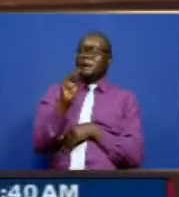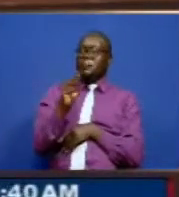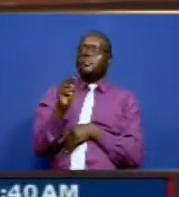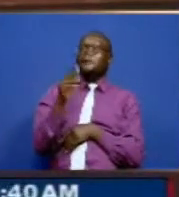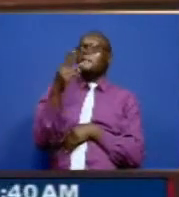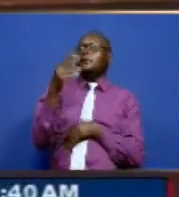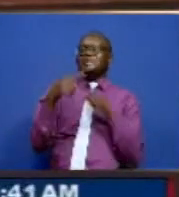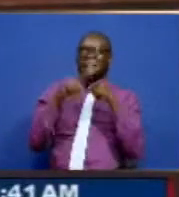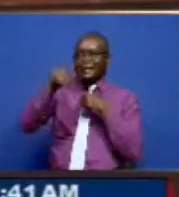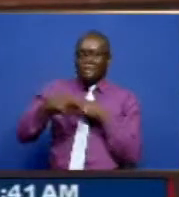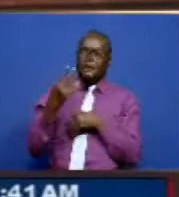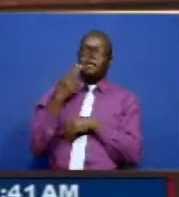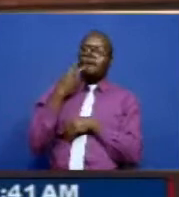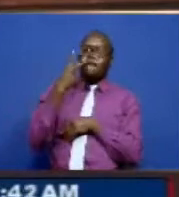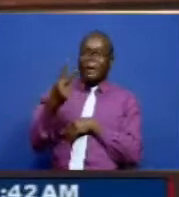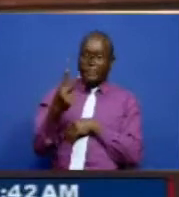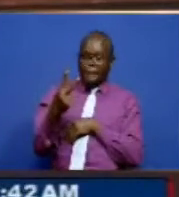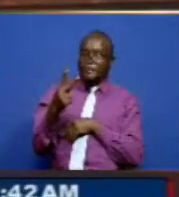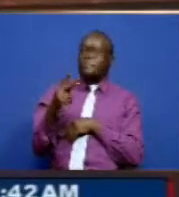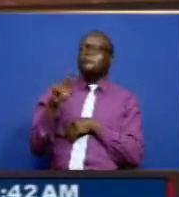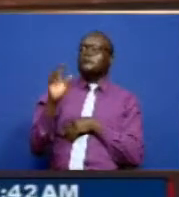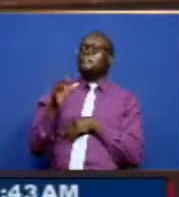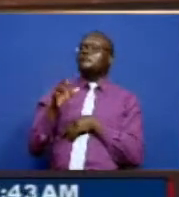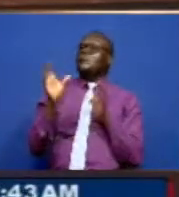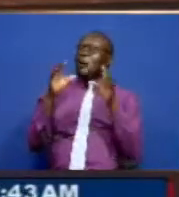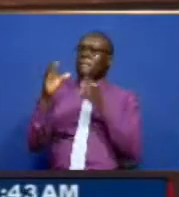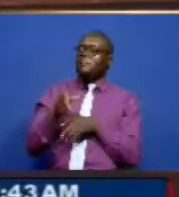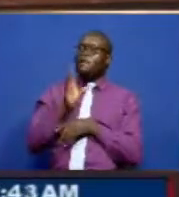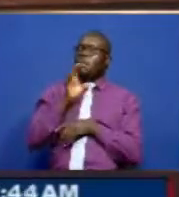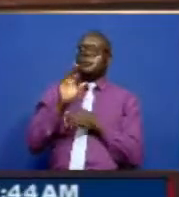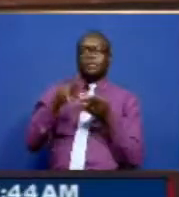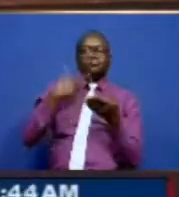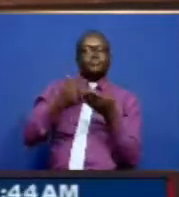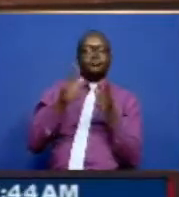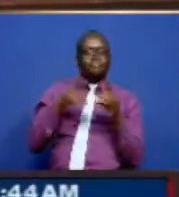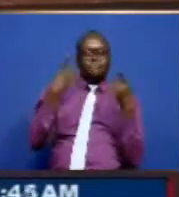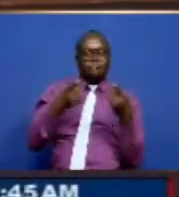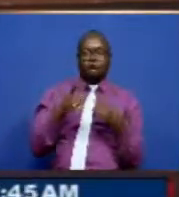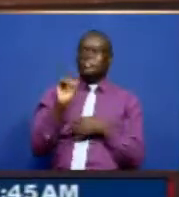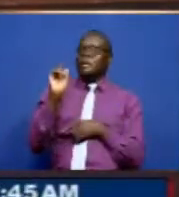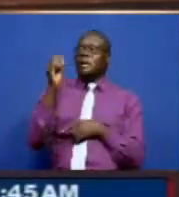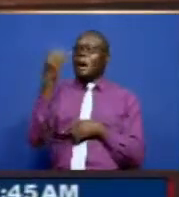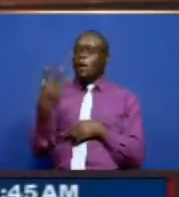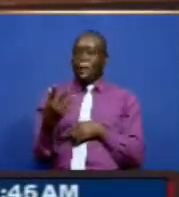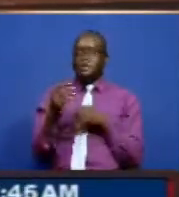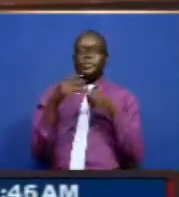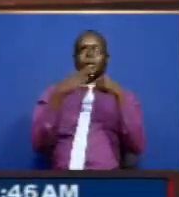104,046,400 for 24 companies for Water Resources Department, and Kenya shillings